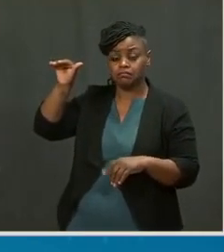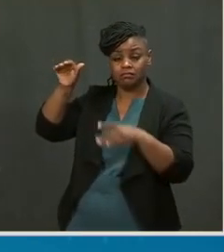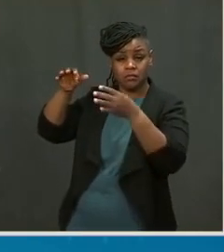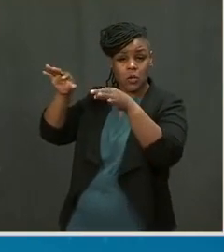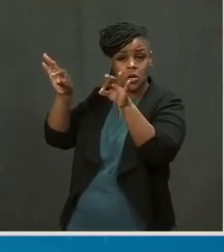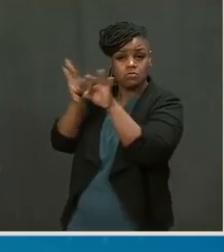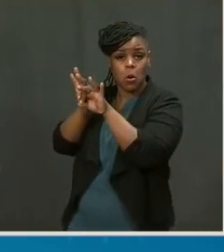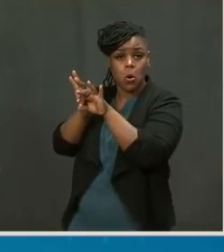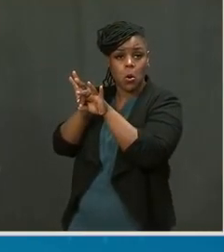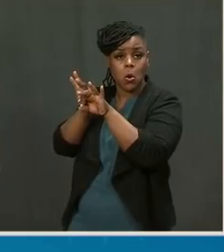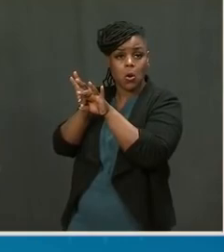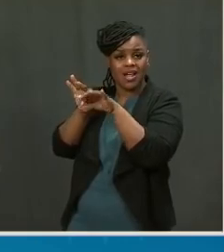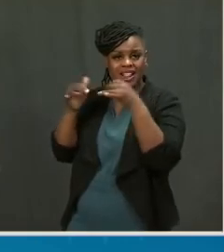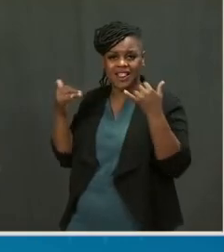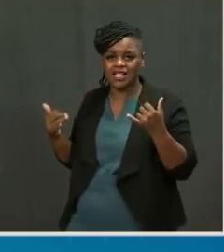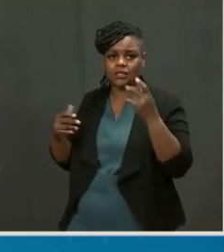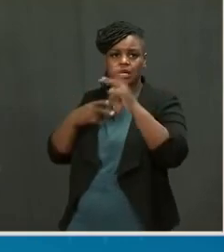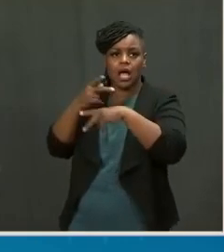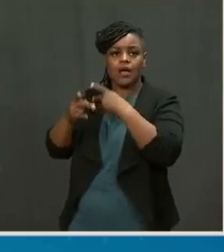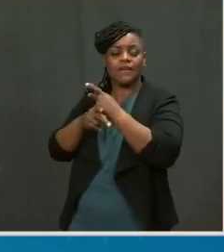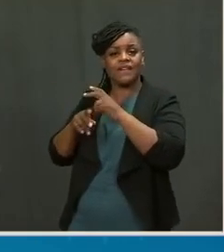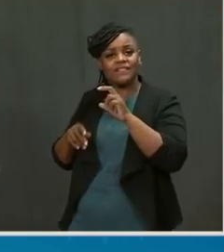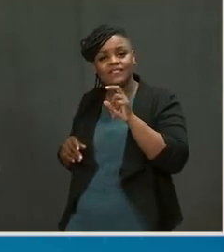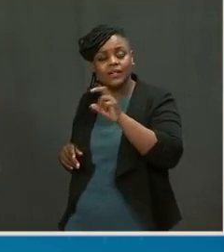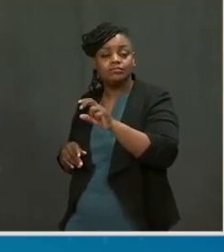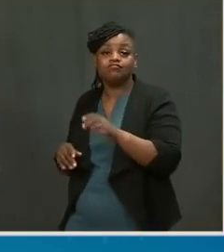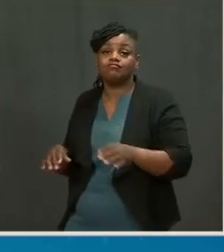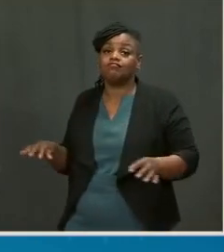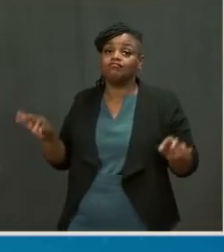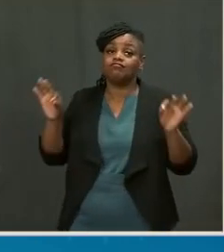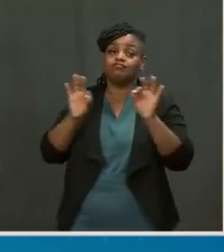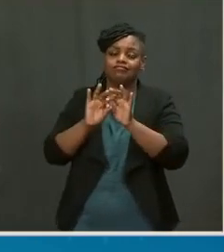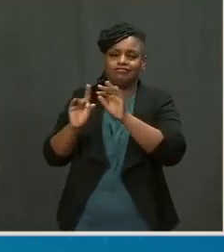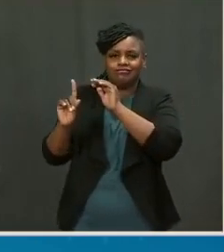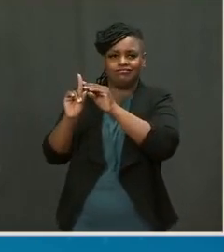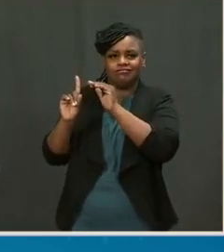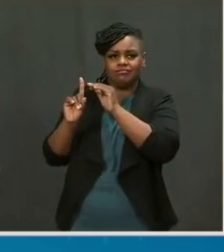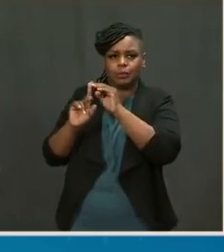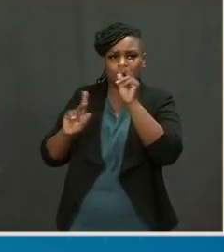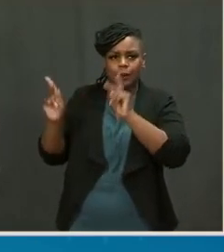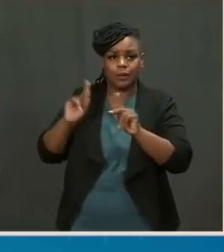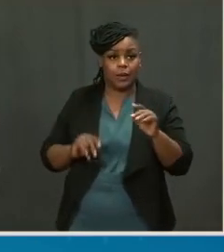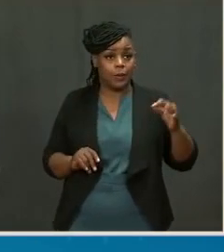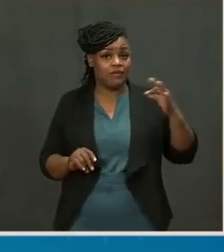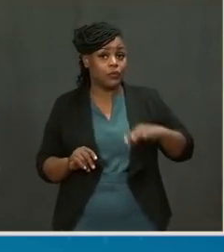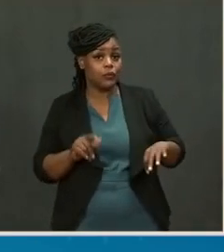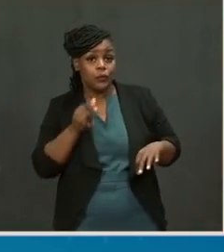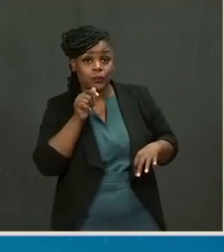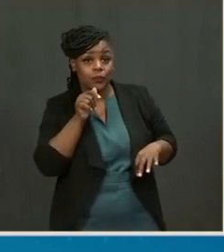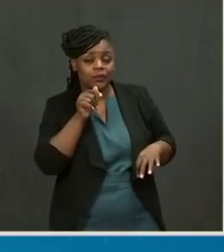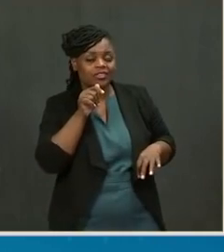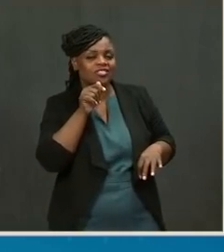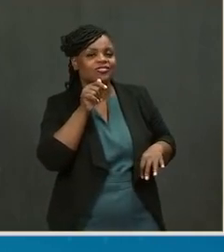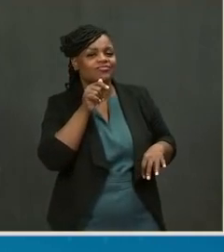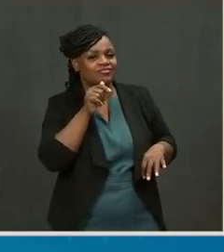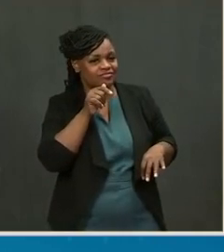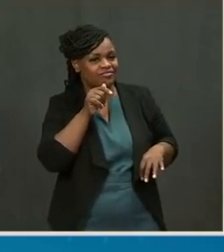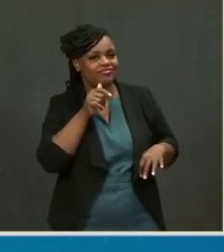of investment, that, by the way, the people who will benefit are people